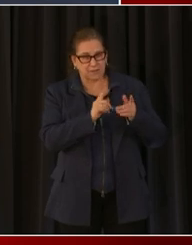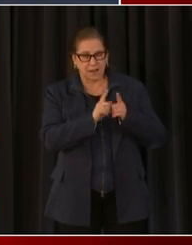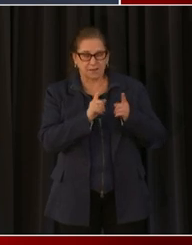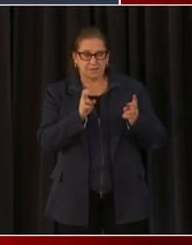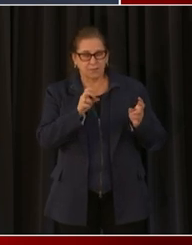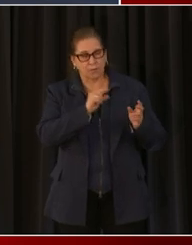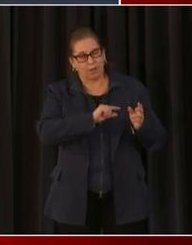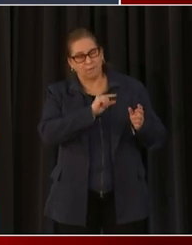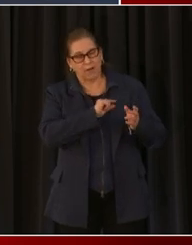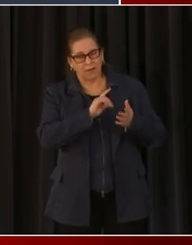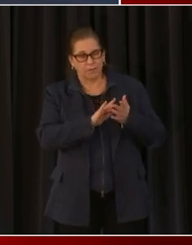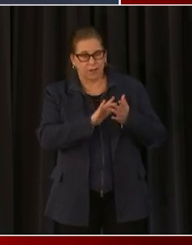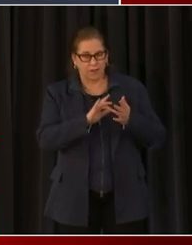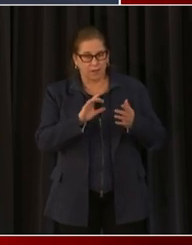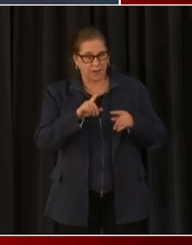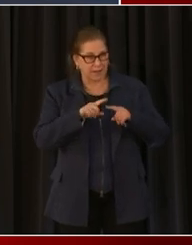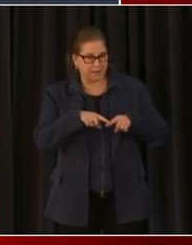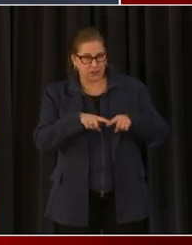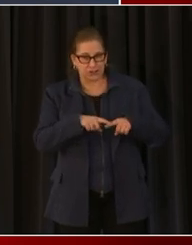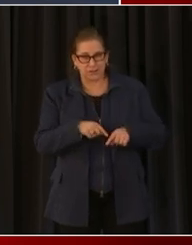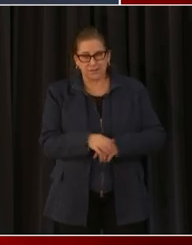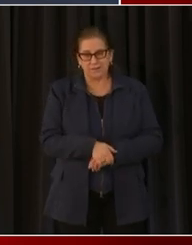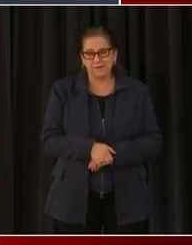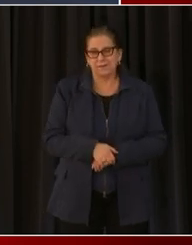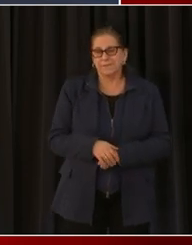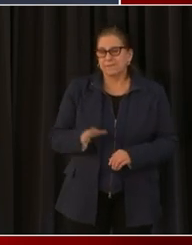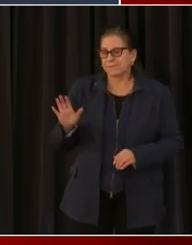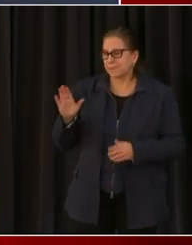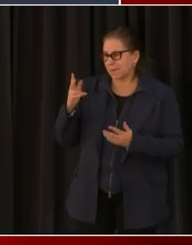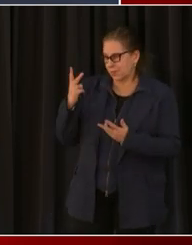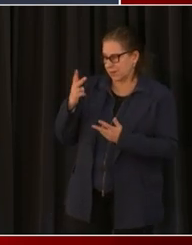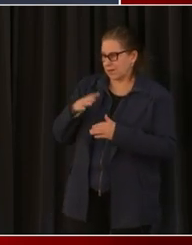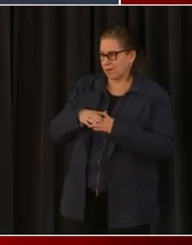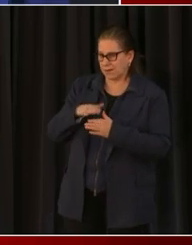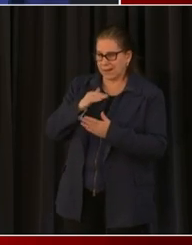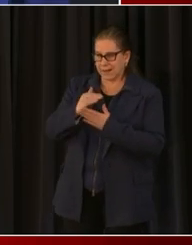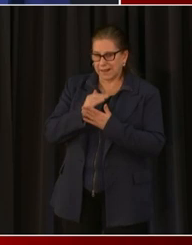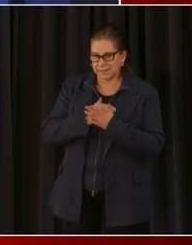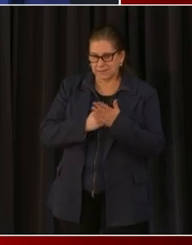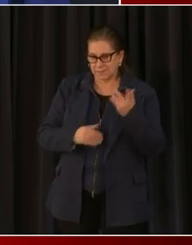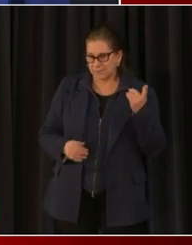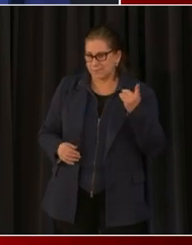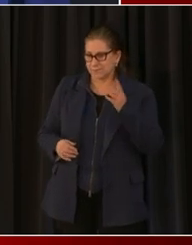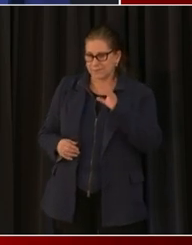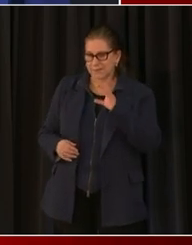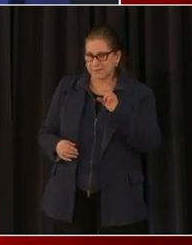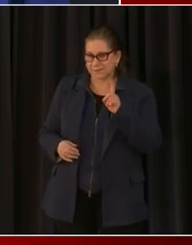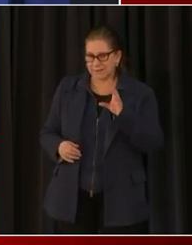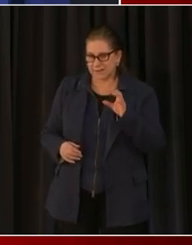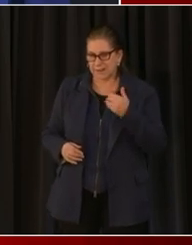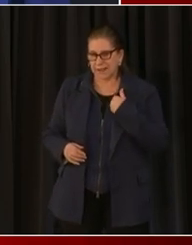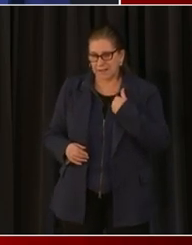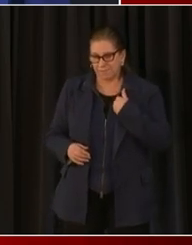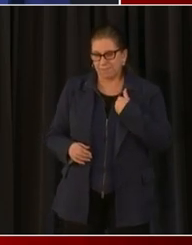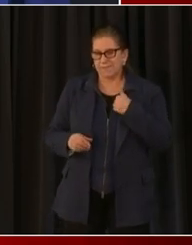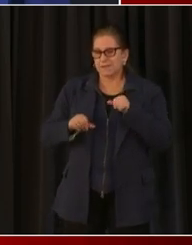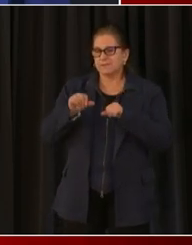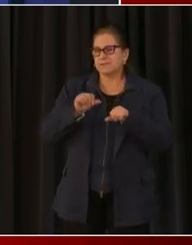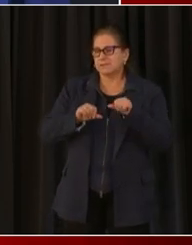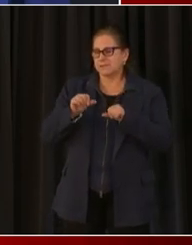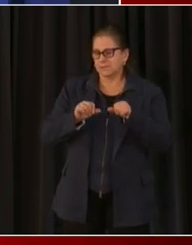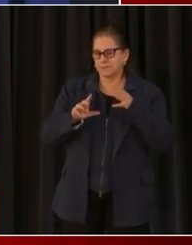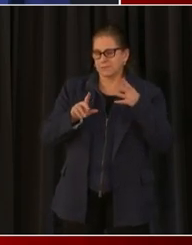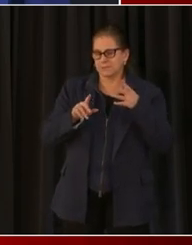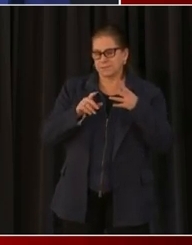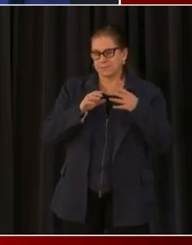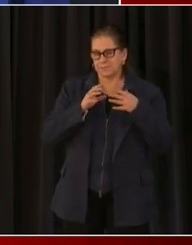those removed, and if so, why? So there's actually 3 lists that the CDC has. So we have a very science-driven approach to